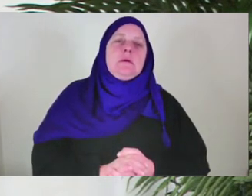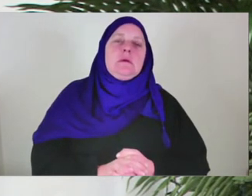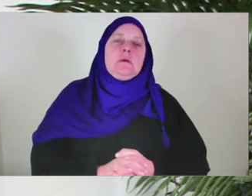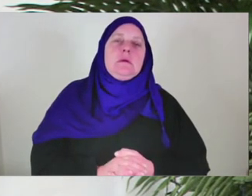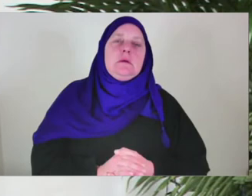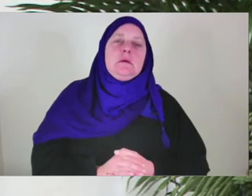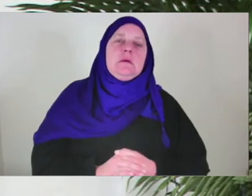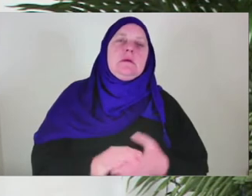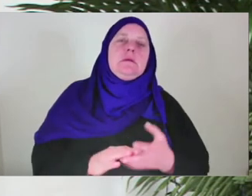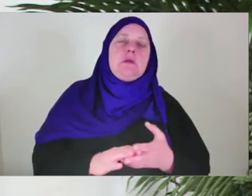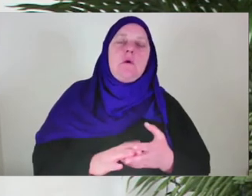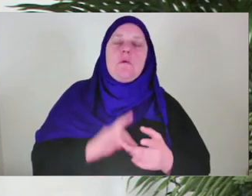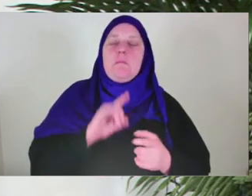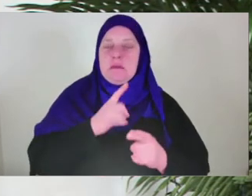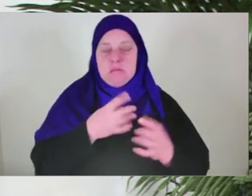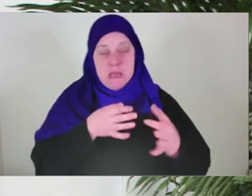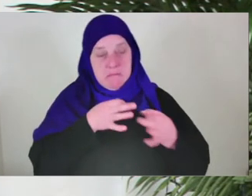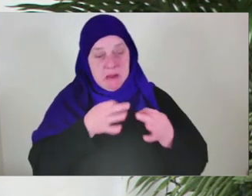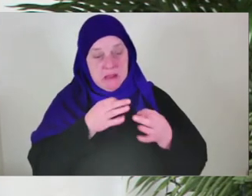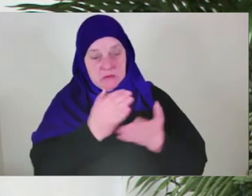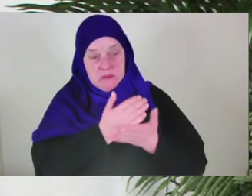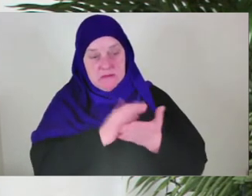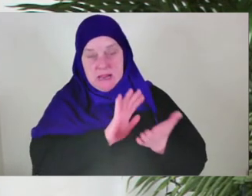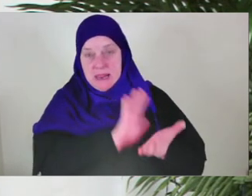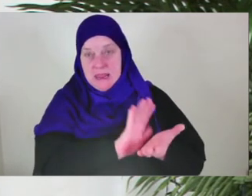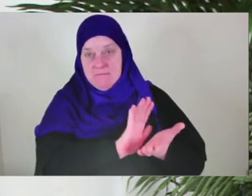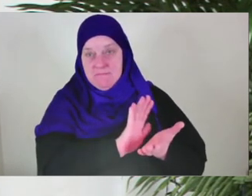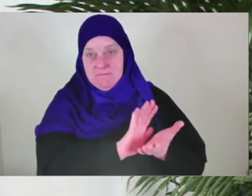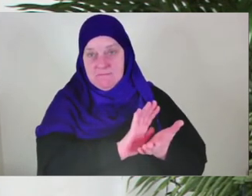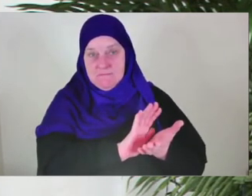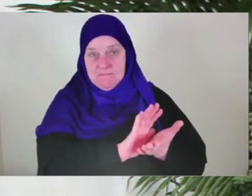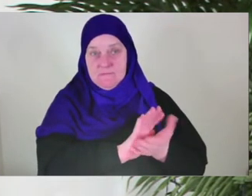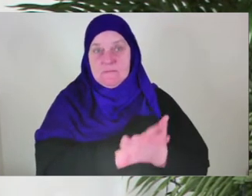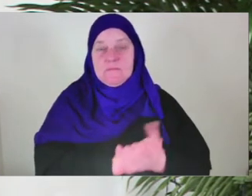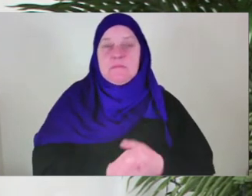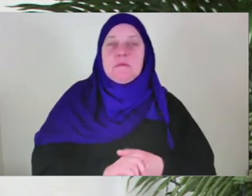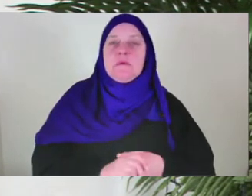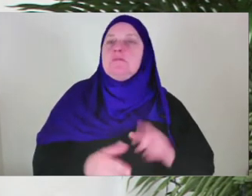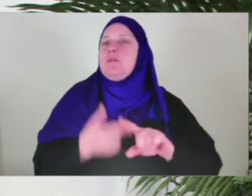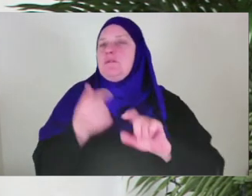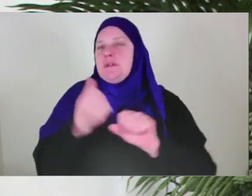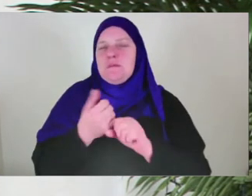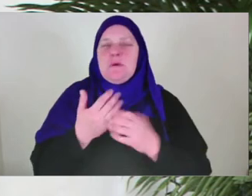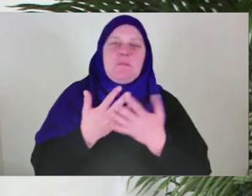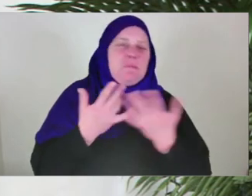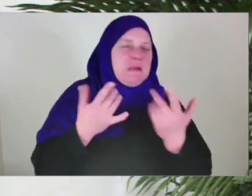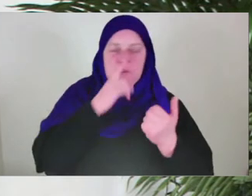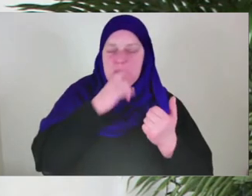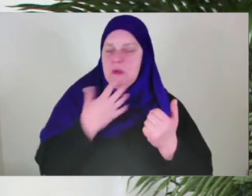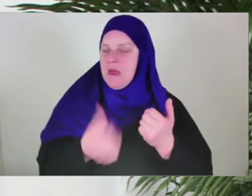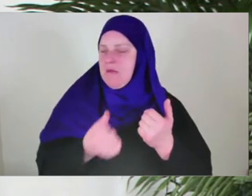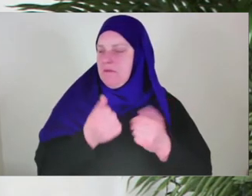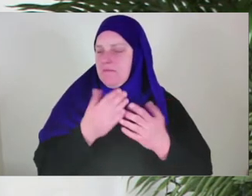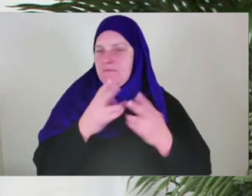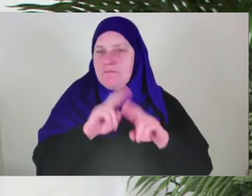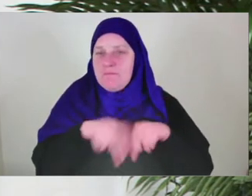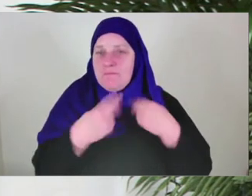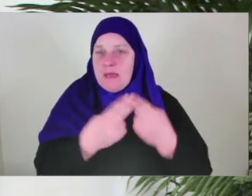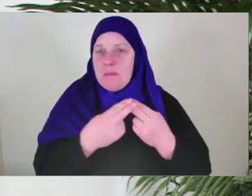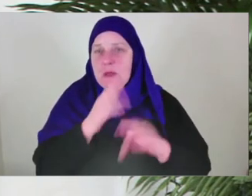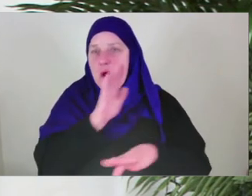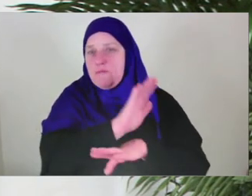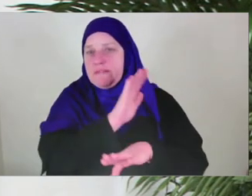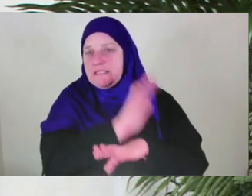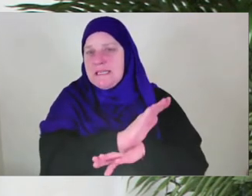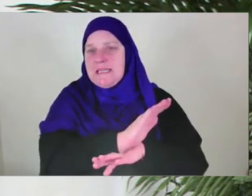something. In many cases here, we have family overseas. We may need to go and visit them. We have